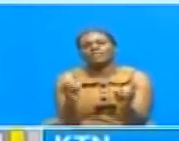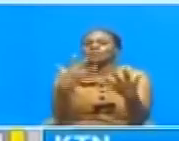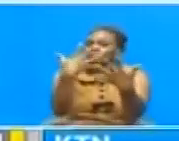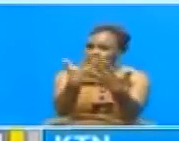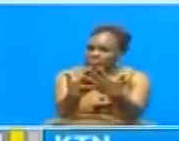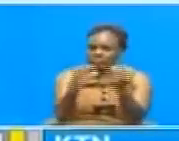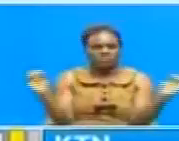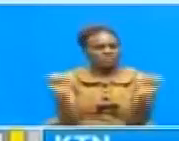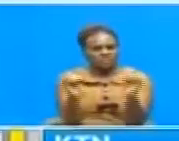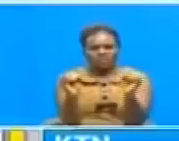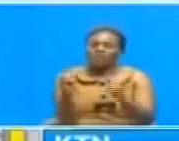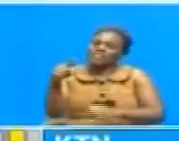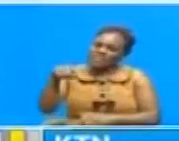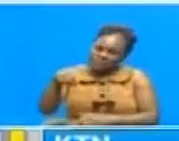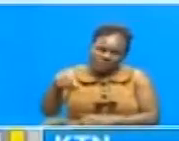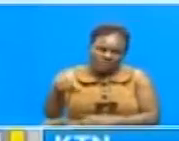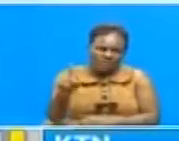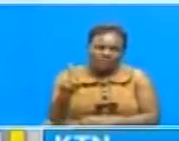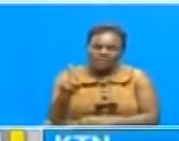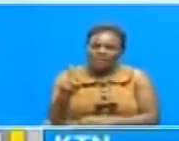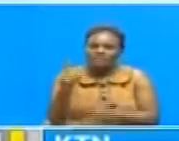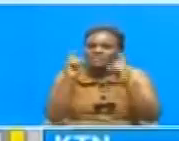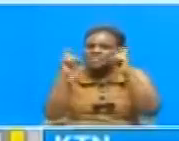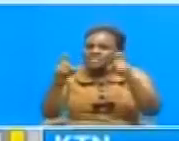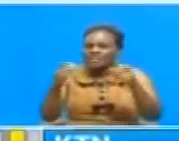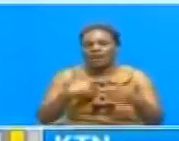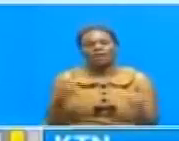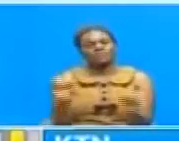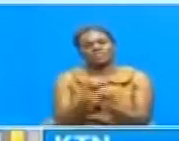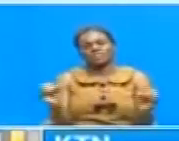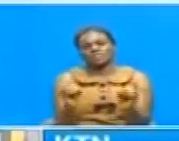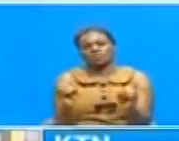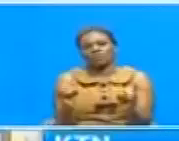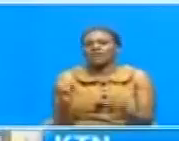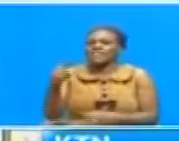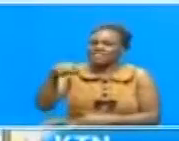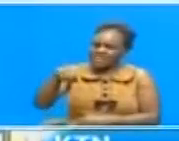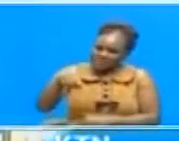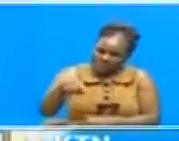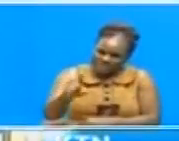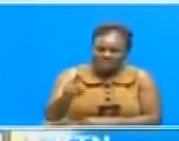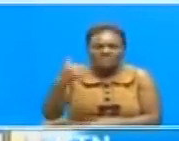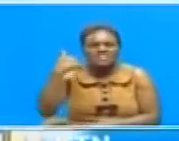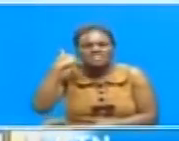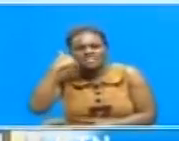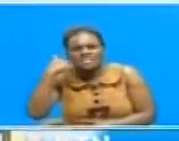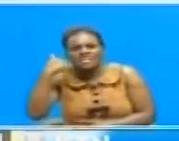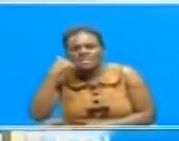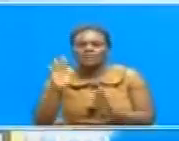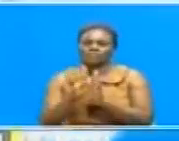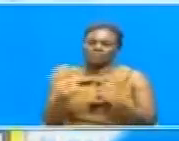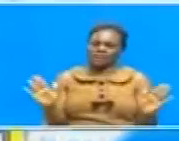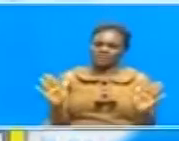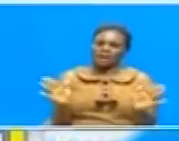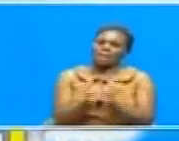them. They are neither sinners nor criminals. They are simply sick. Let the